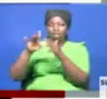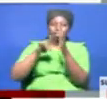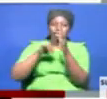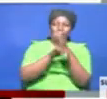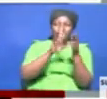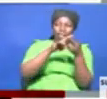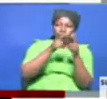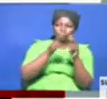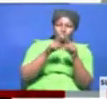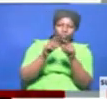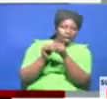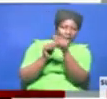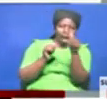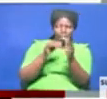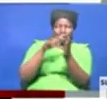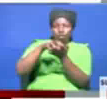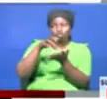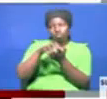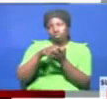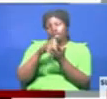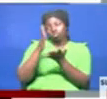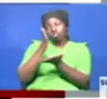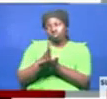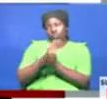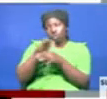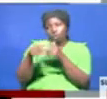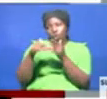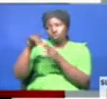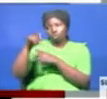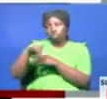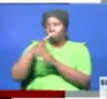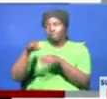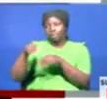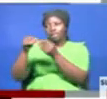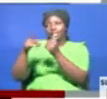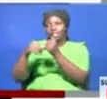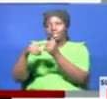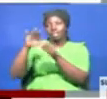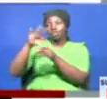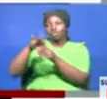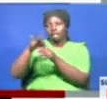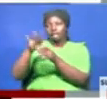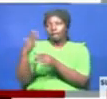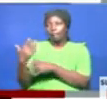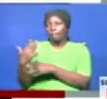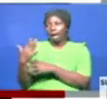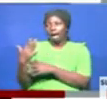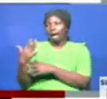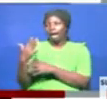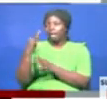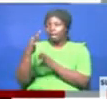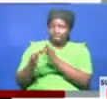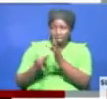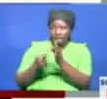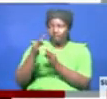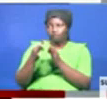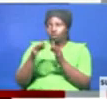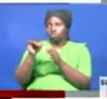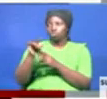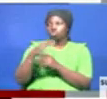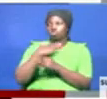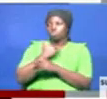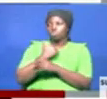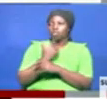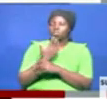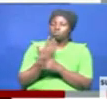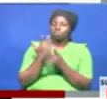other seats, and yet everybody is supposed to be given 6 ballot papers. And in the event that you don't want